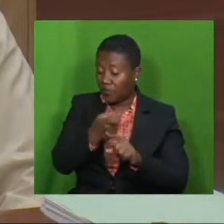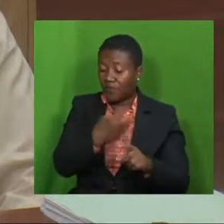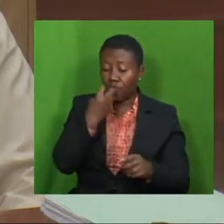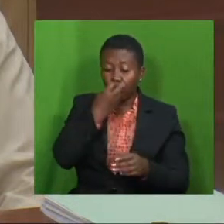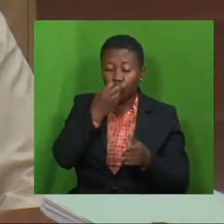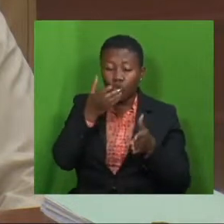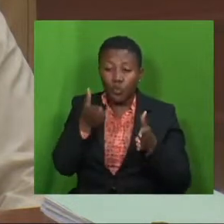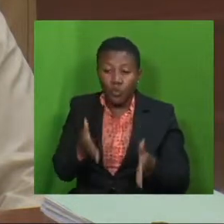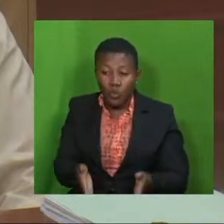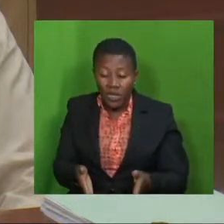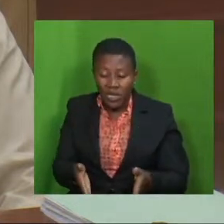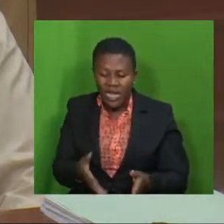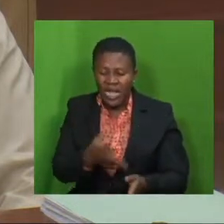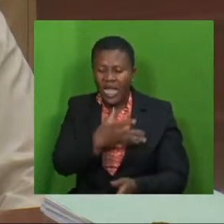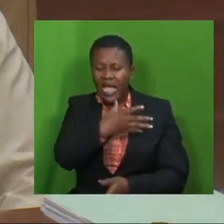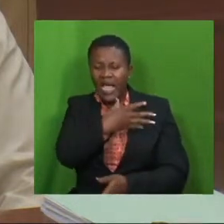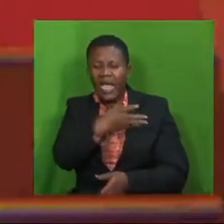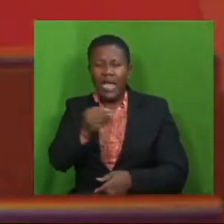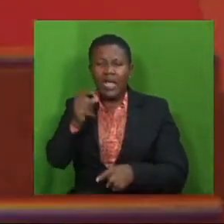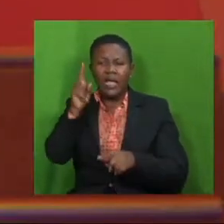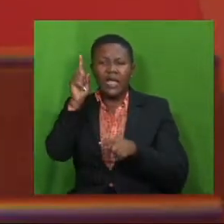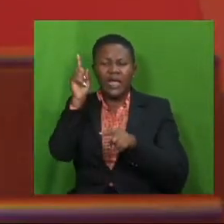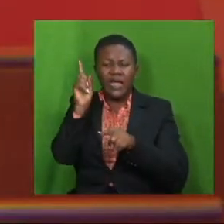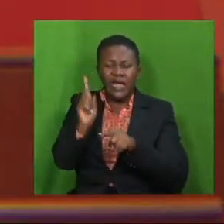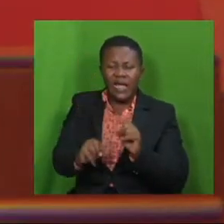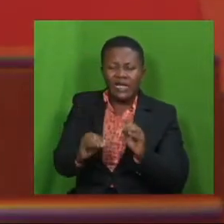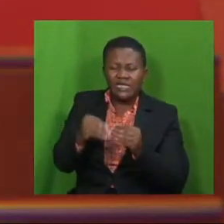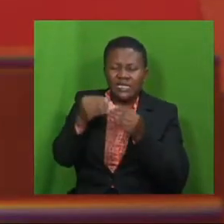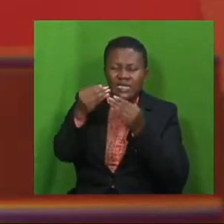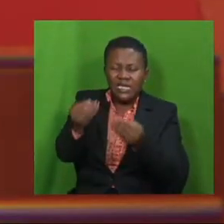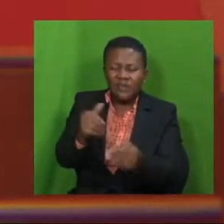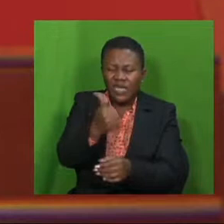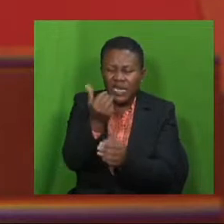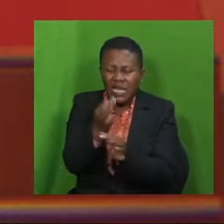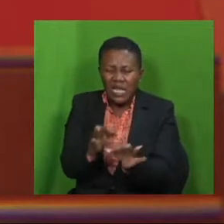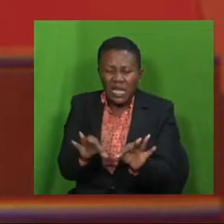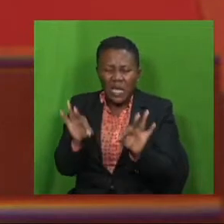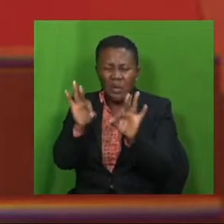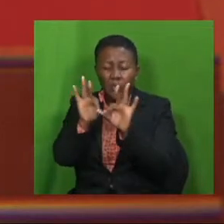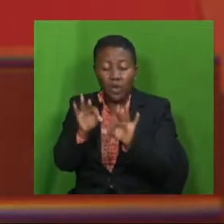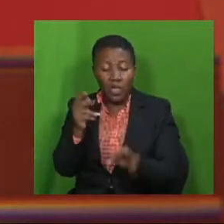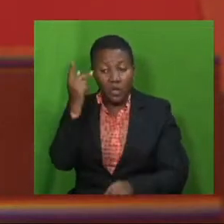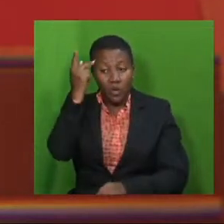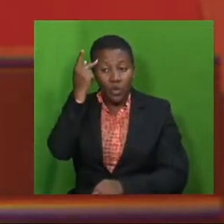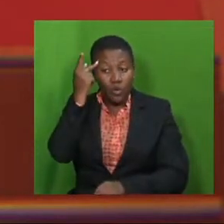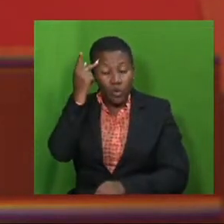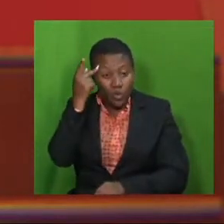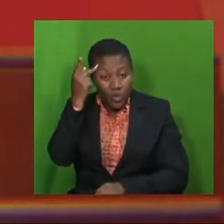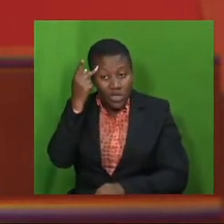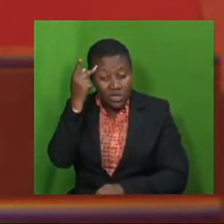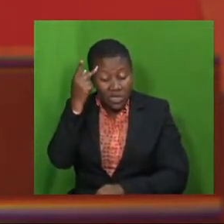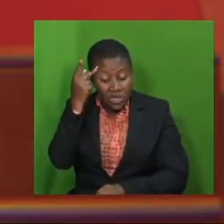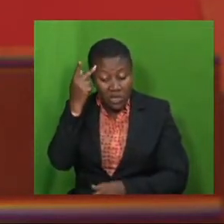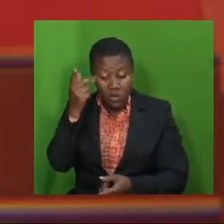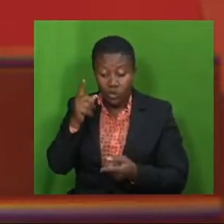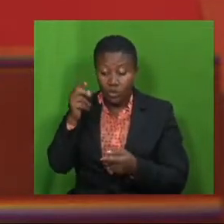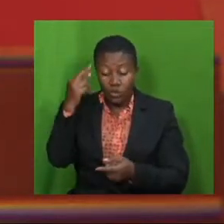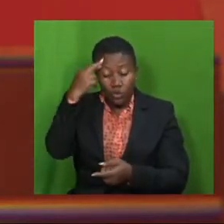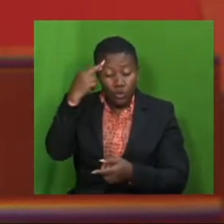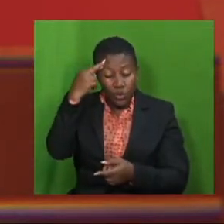he is unable to offer a reasonable explanation to the Parliamentary Committee on